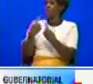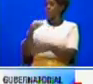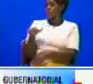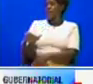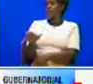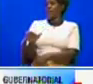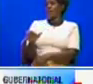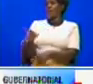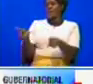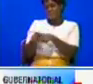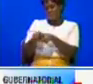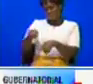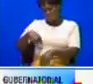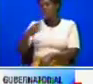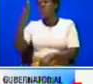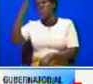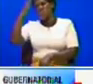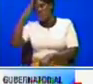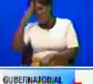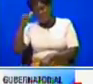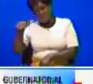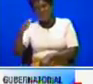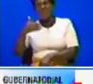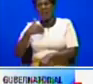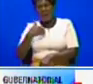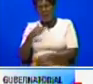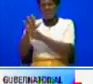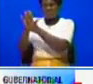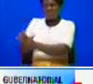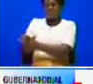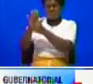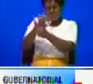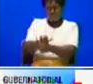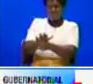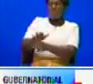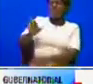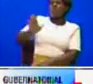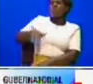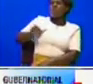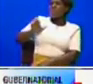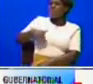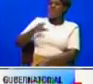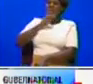it, we also know that he's had cases of molesting ladies in Toronto.